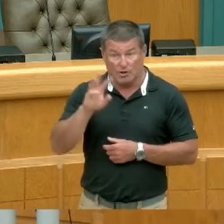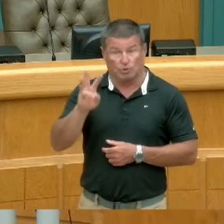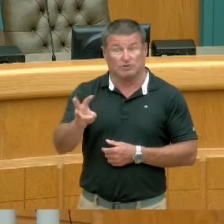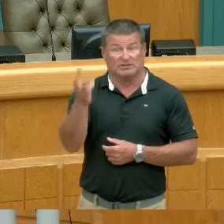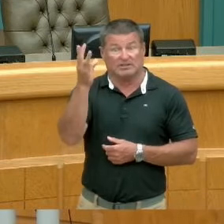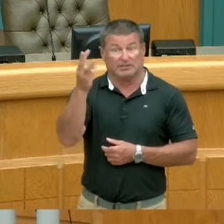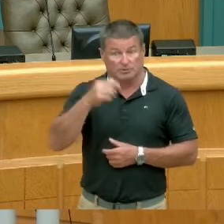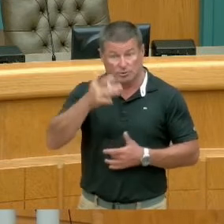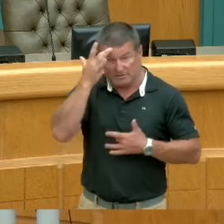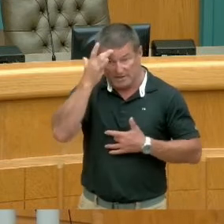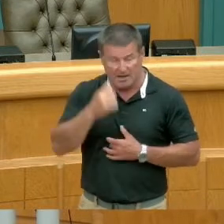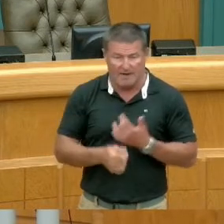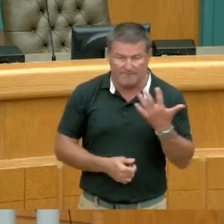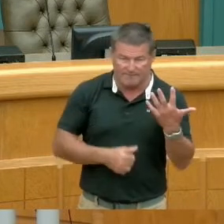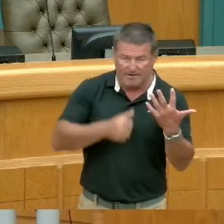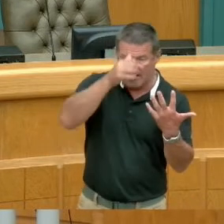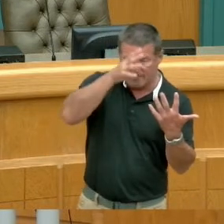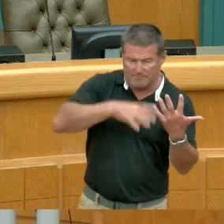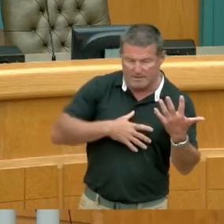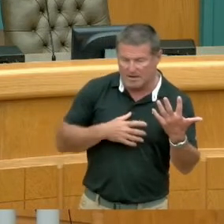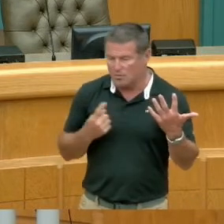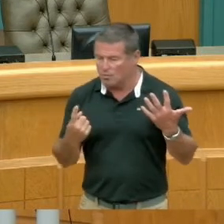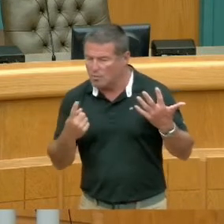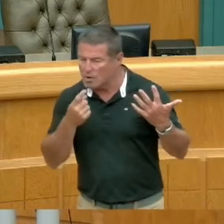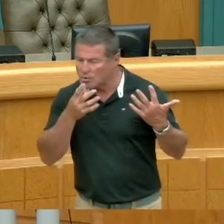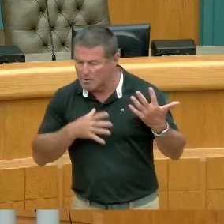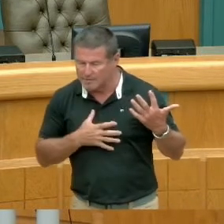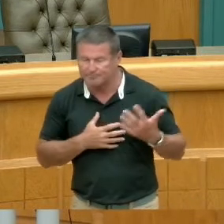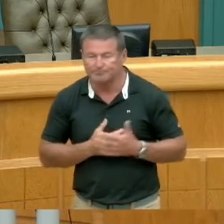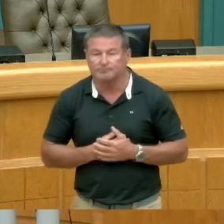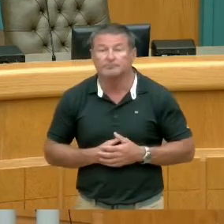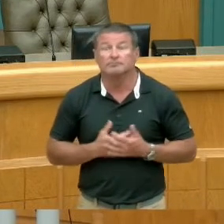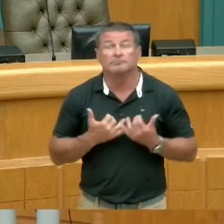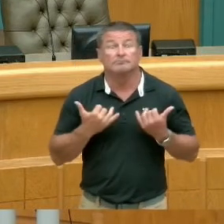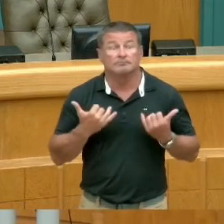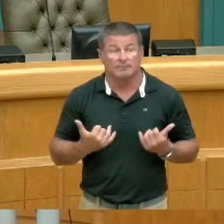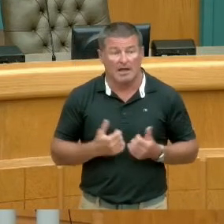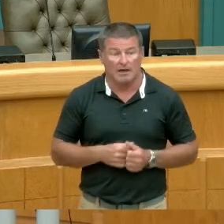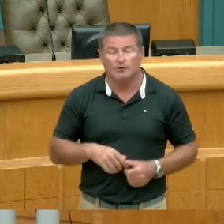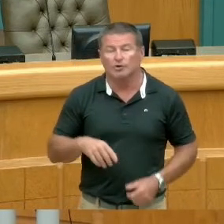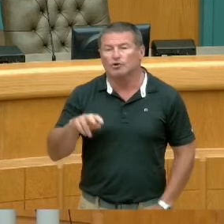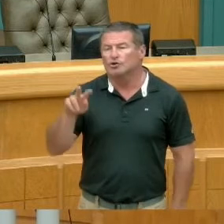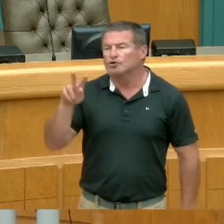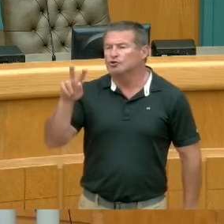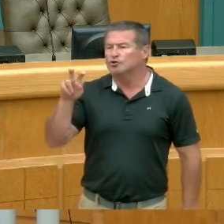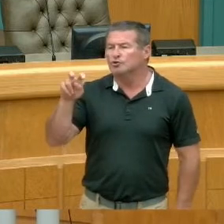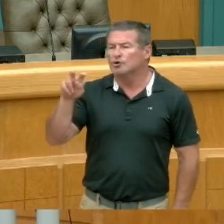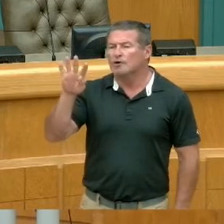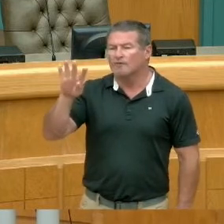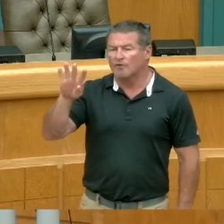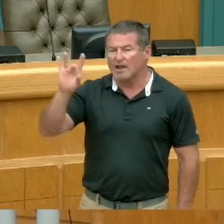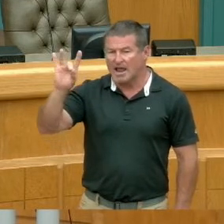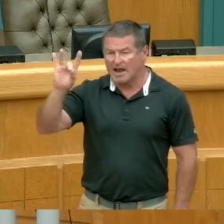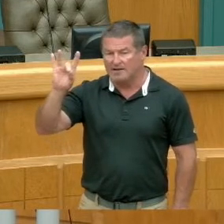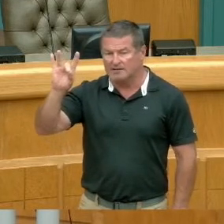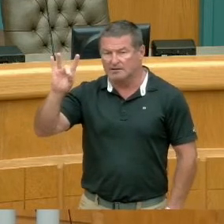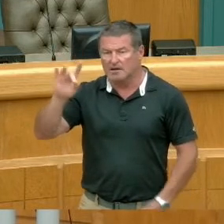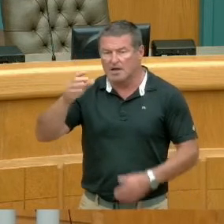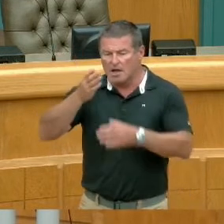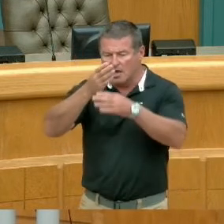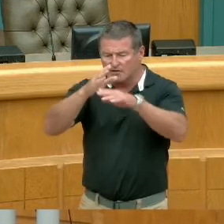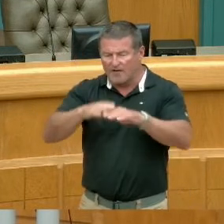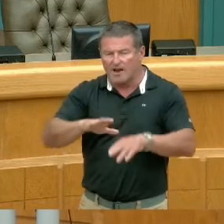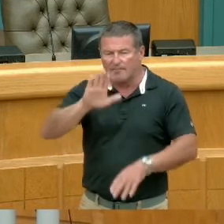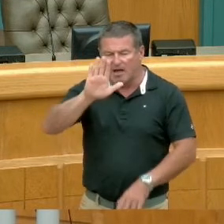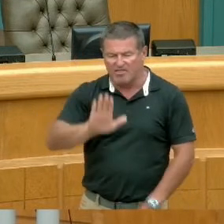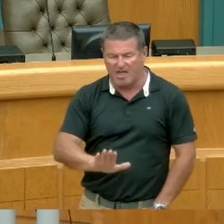category. And then we show the statistics of 248 against 9 different age groups. So we show where